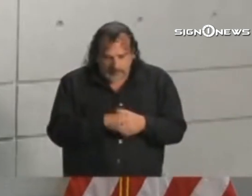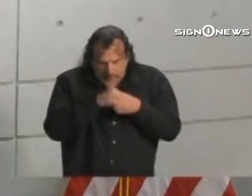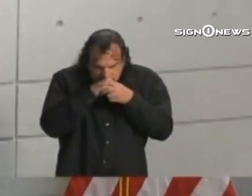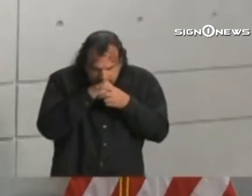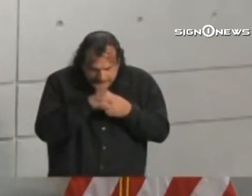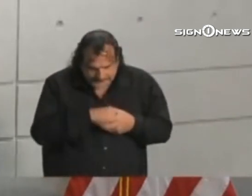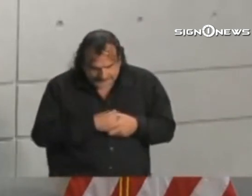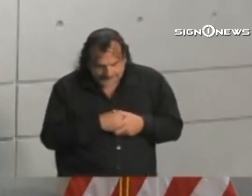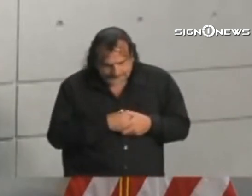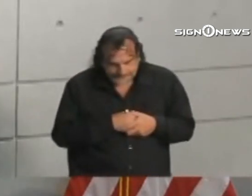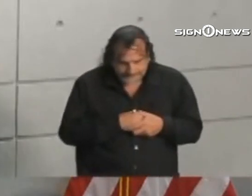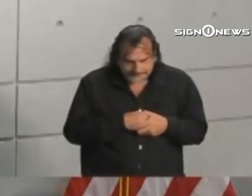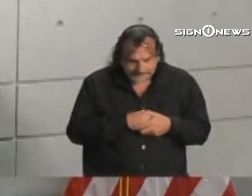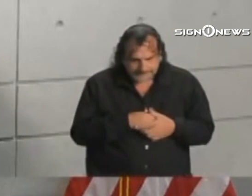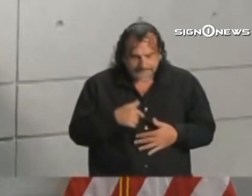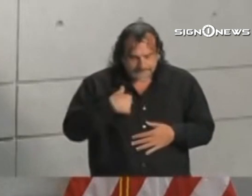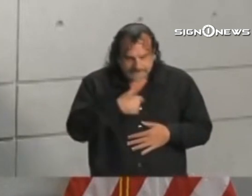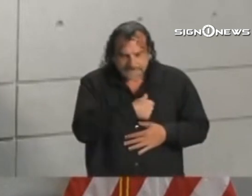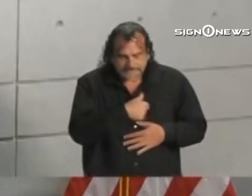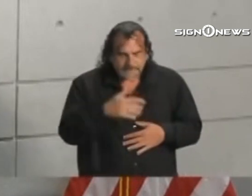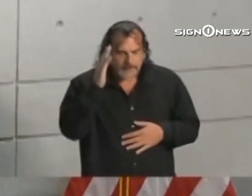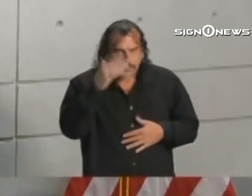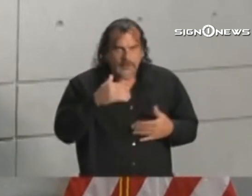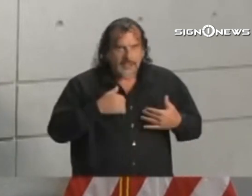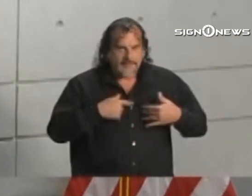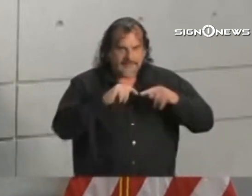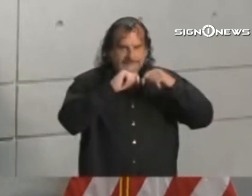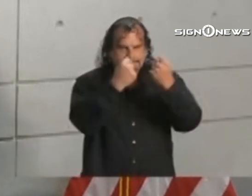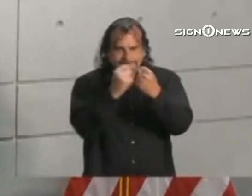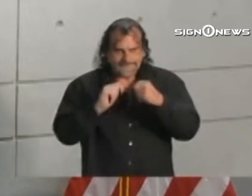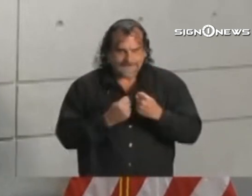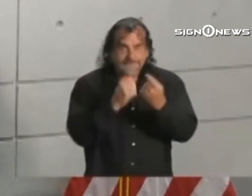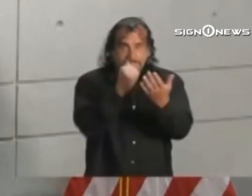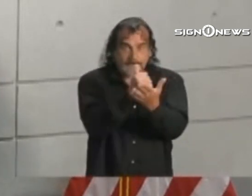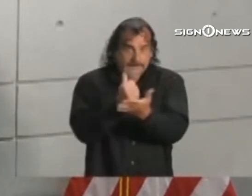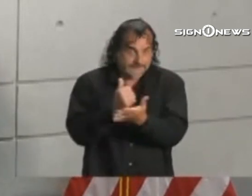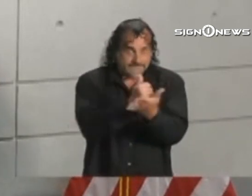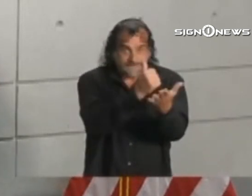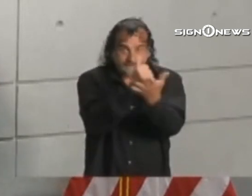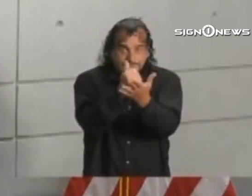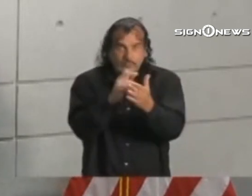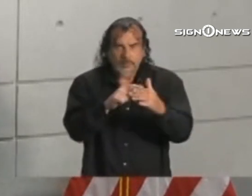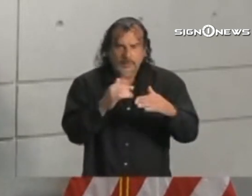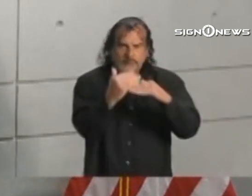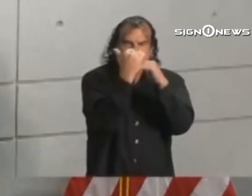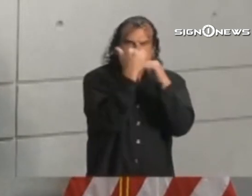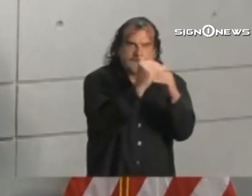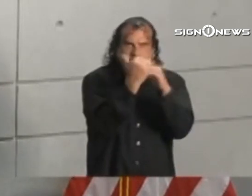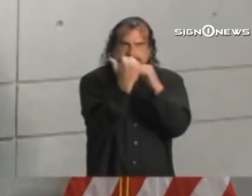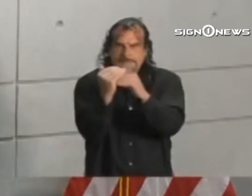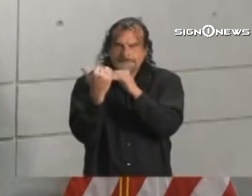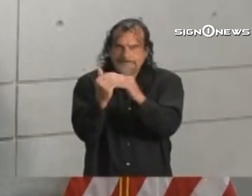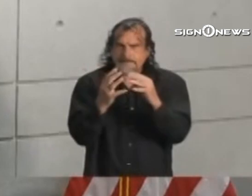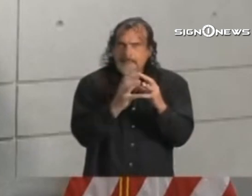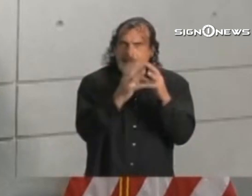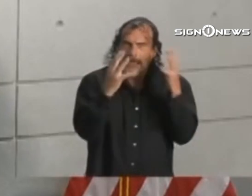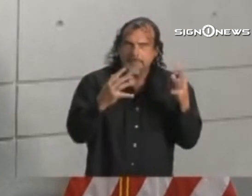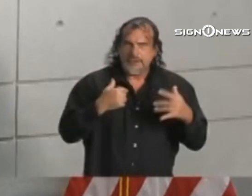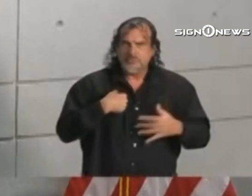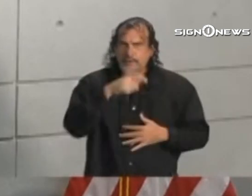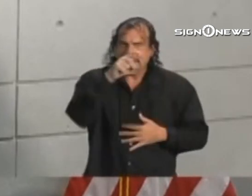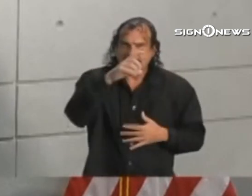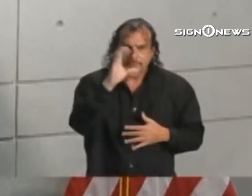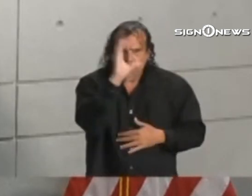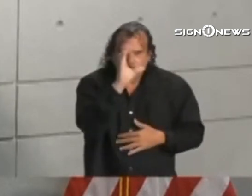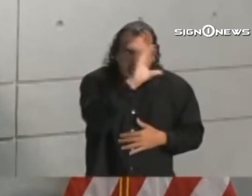we are going to have teams to assist, but we want to minimize the amount of time and the amount of rescues, if at